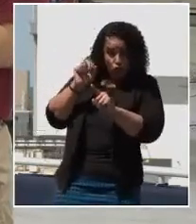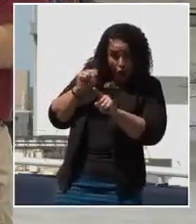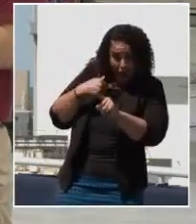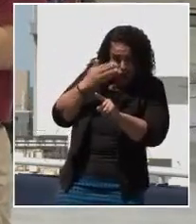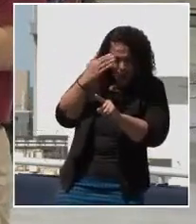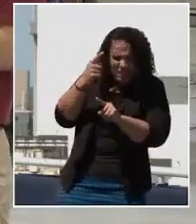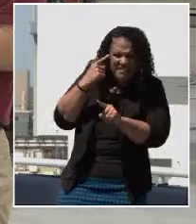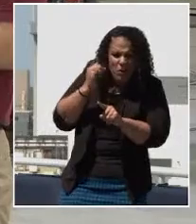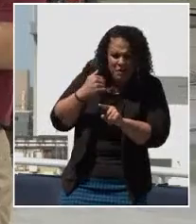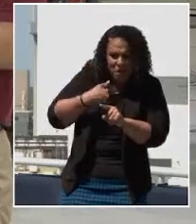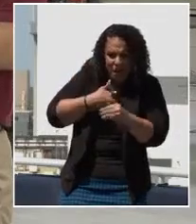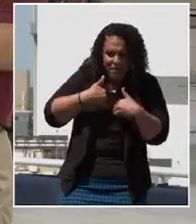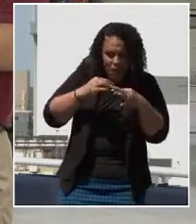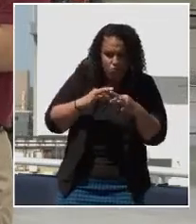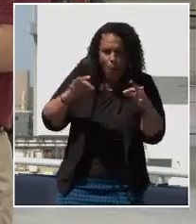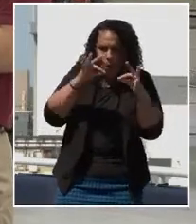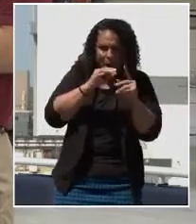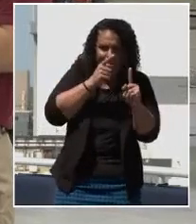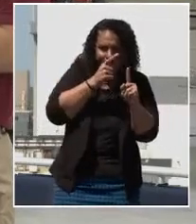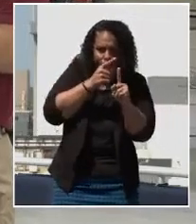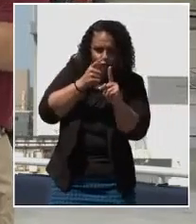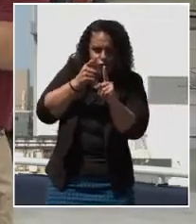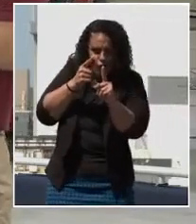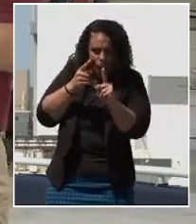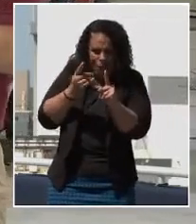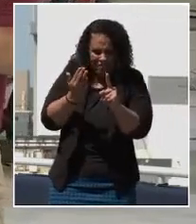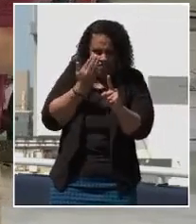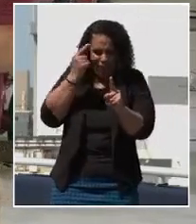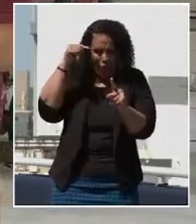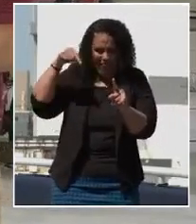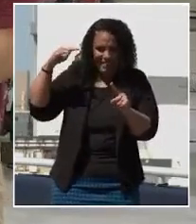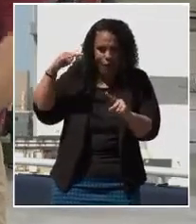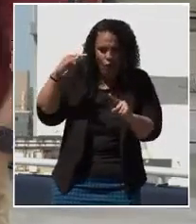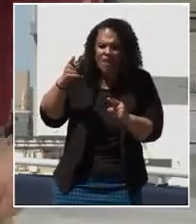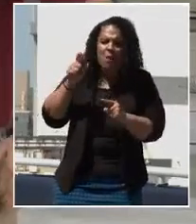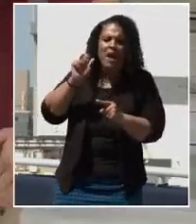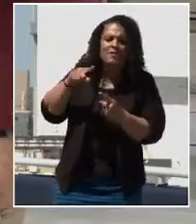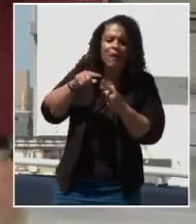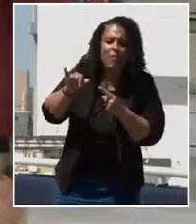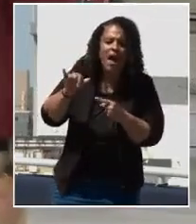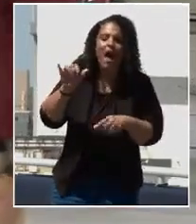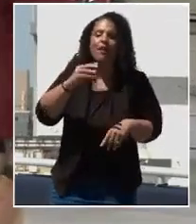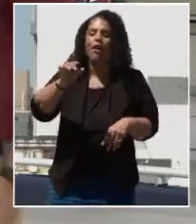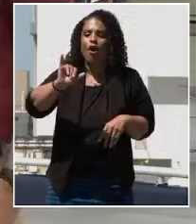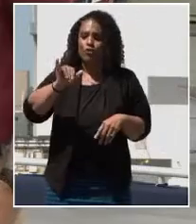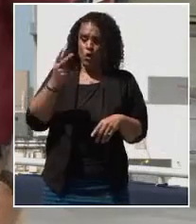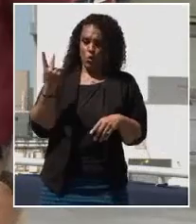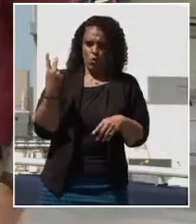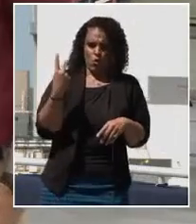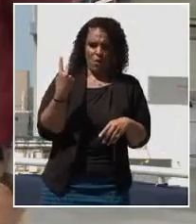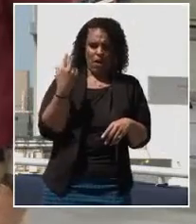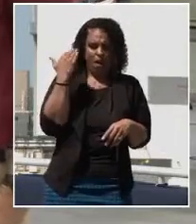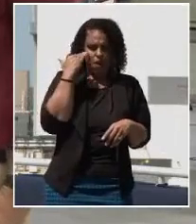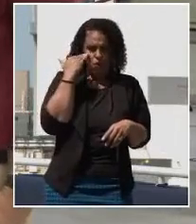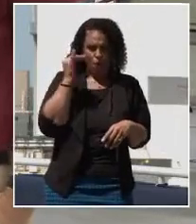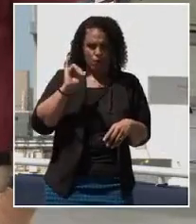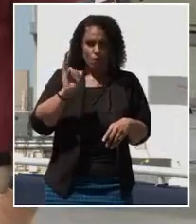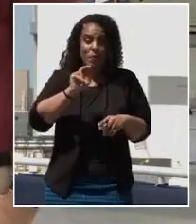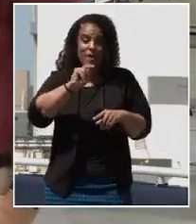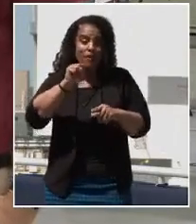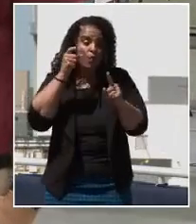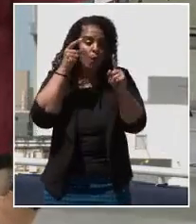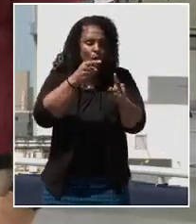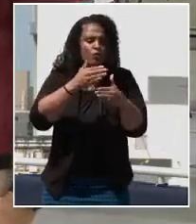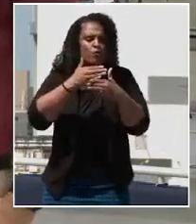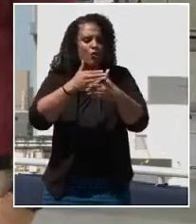I know it sounds like we have an important Milestone coming up for this aircraft I want to ask you about that but also you and I know that NASA's